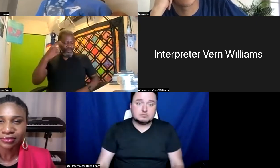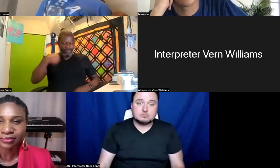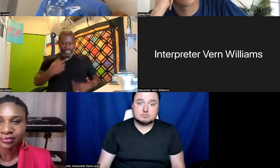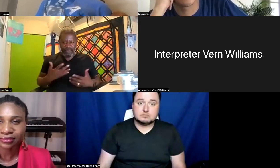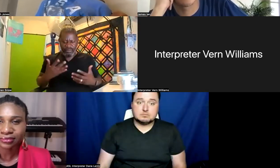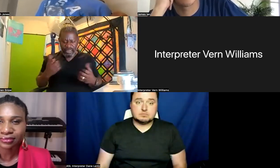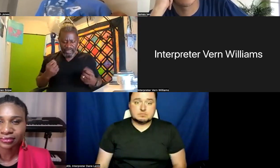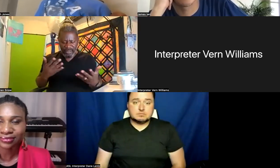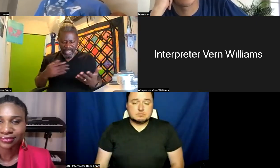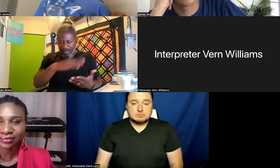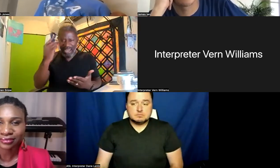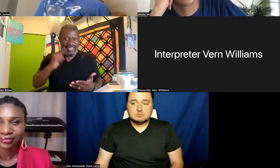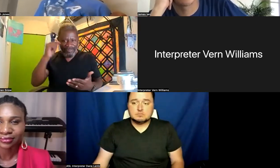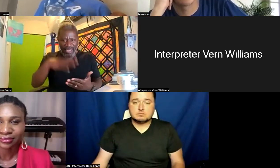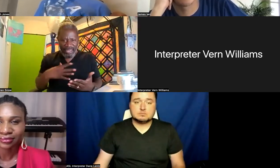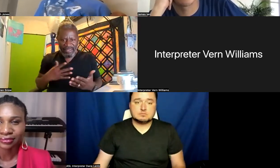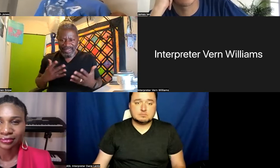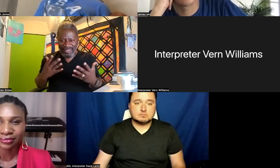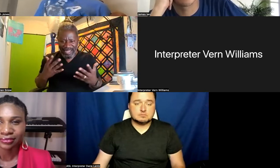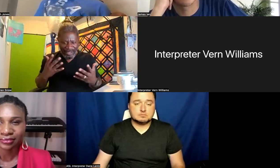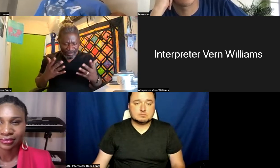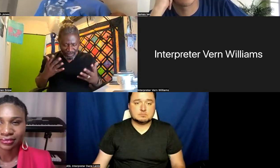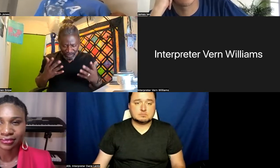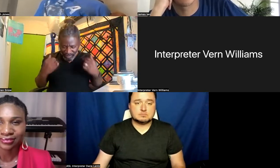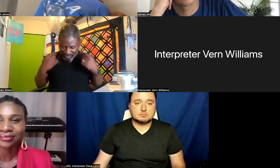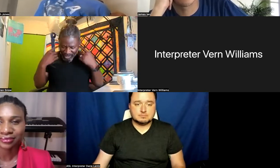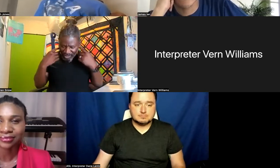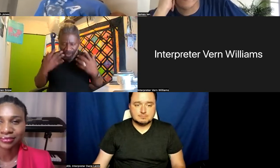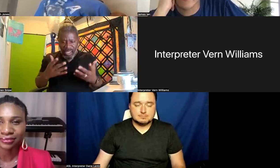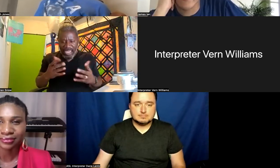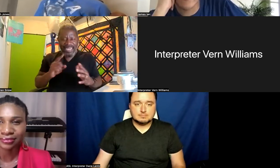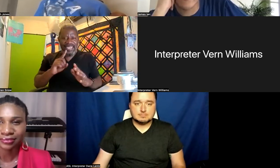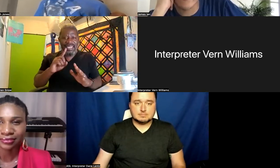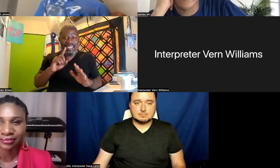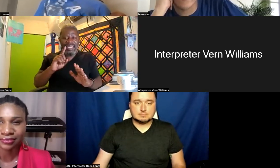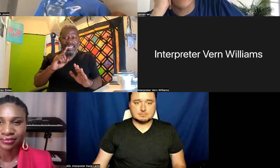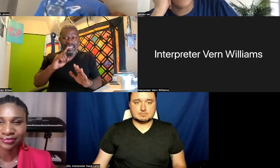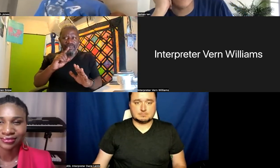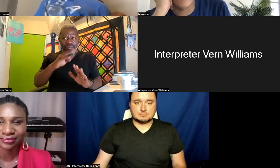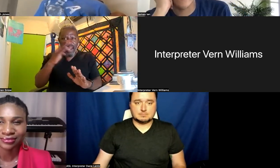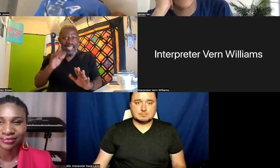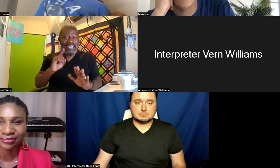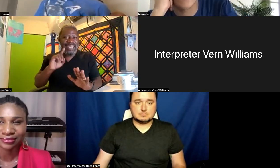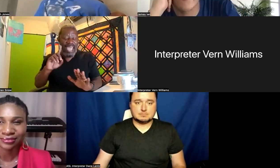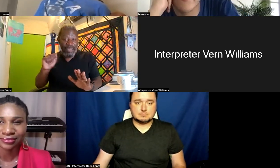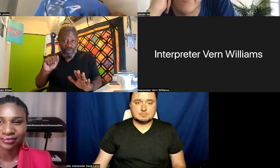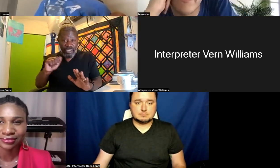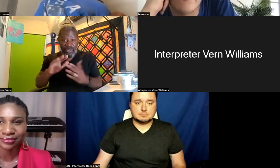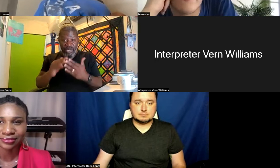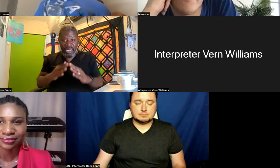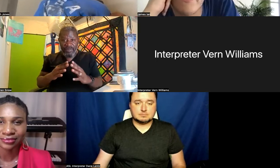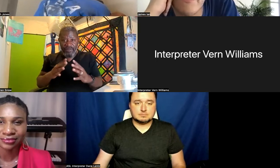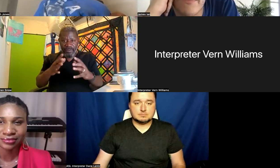Well, for me, because as a Black deaf man, it's I don't know, in the Black